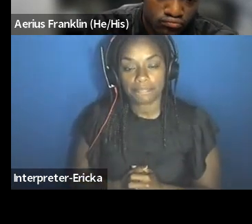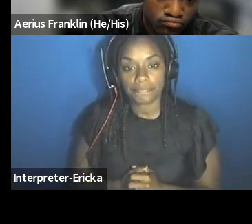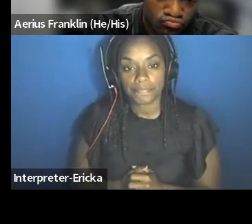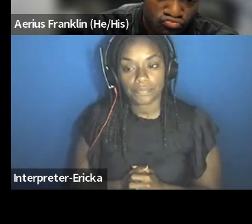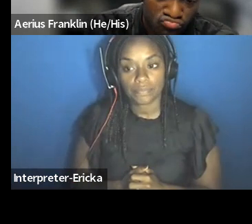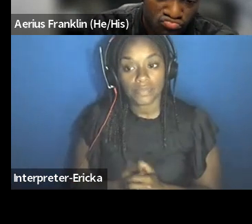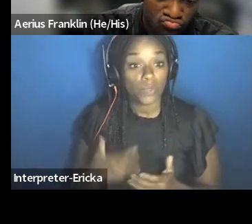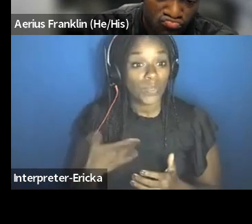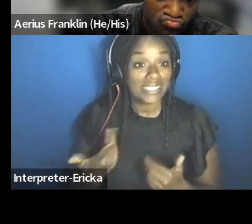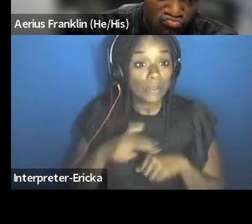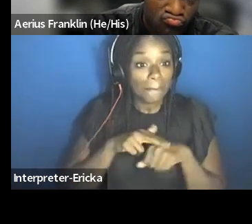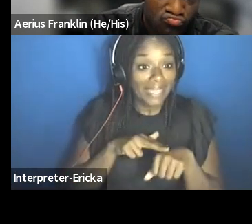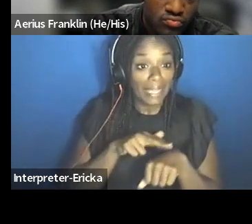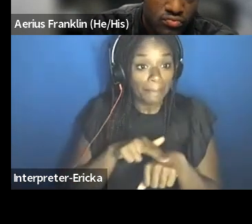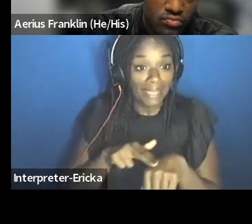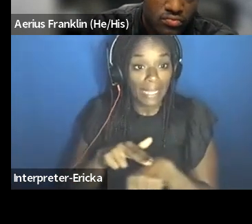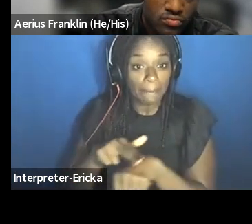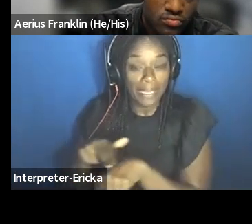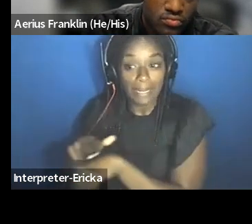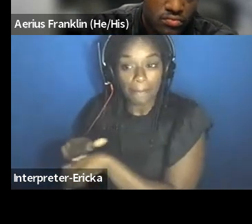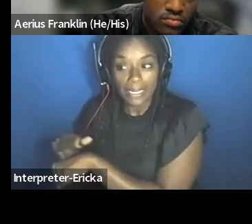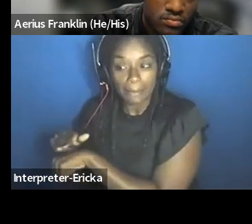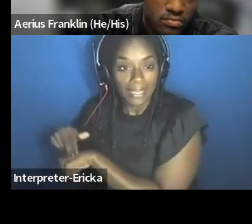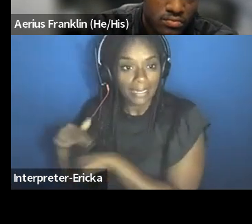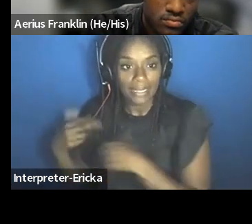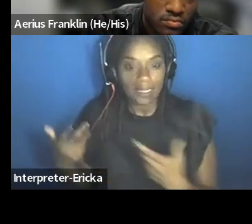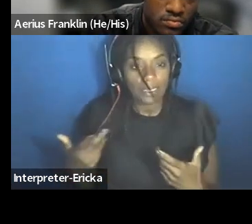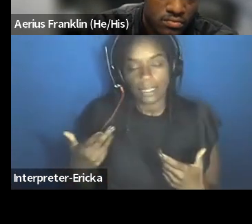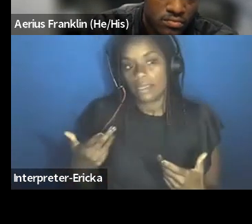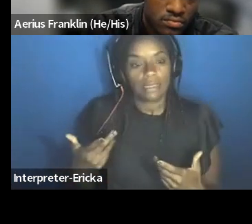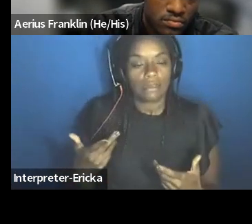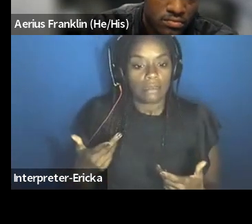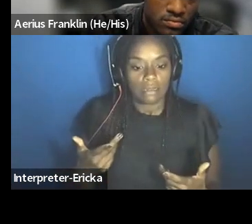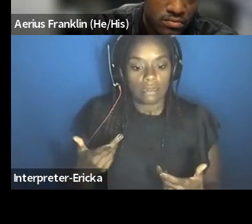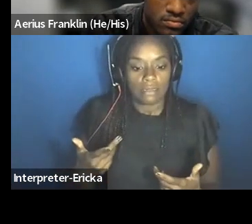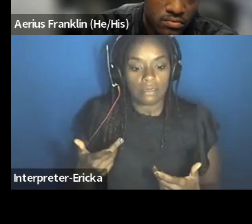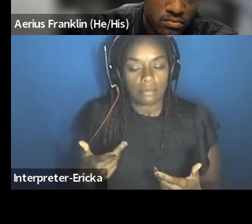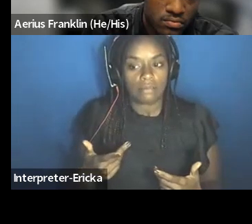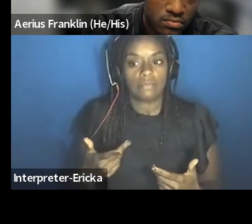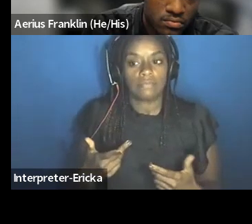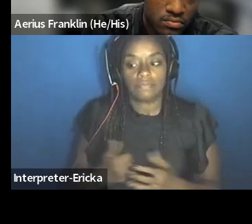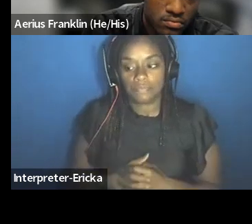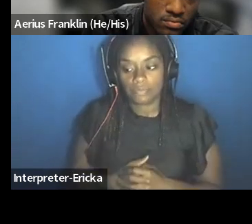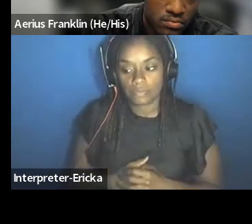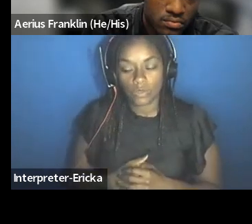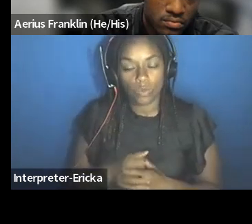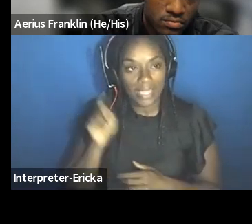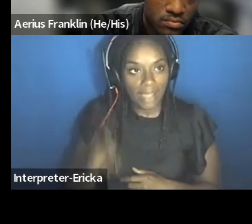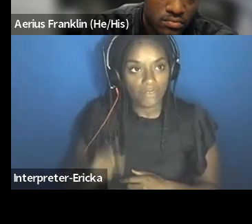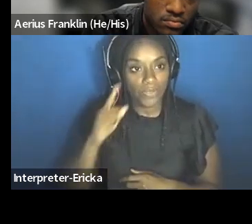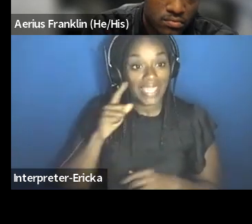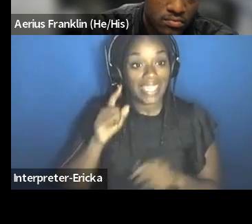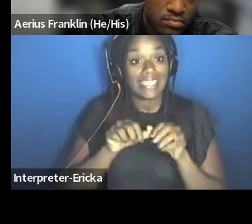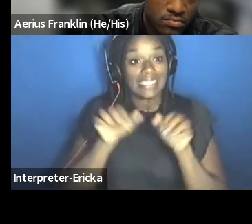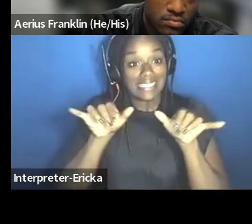putting Band-Aids on things till the next person comes and we're like, shoot, how do we fix this? We need to start, we really need to be thinking systems change.